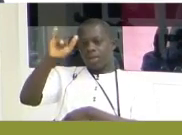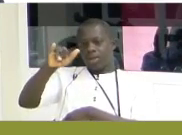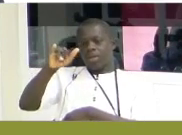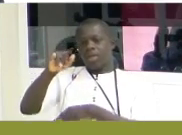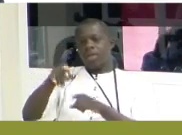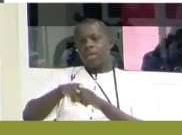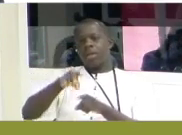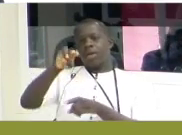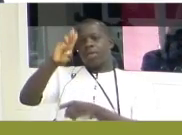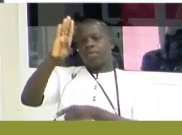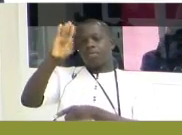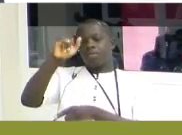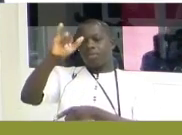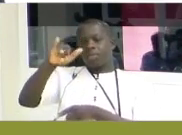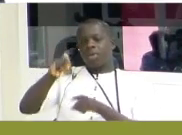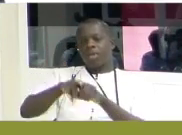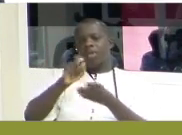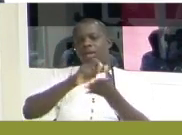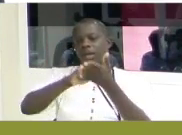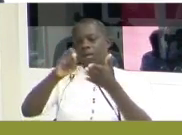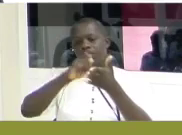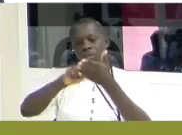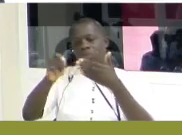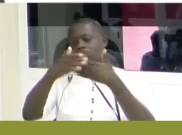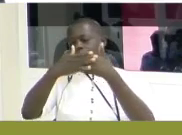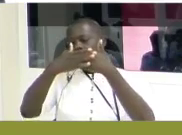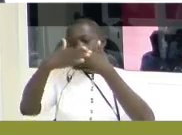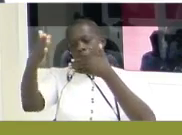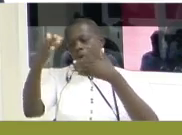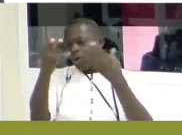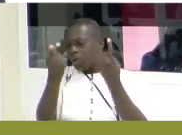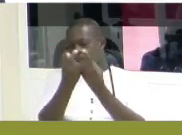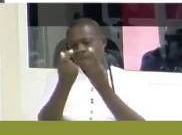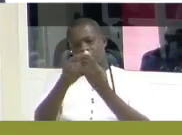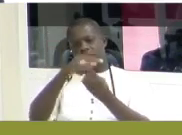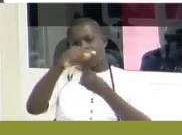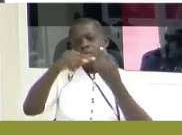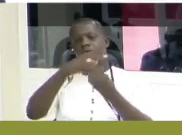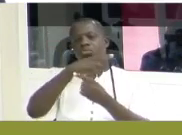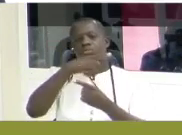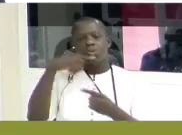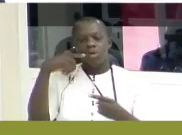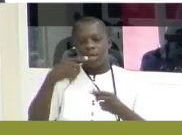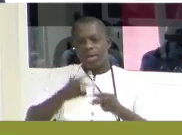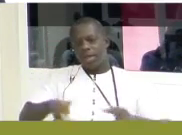is the late mother of former President Yahya Jammeh.